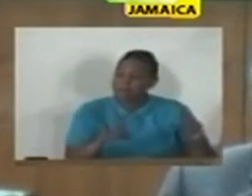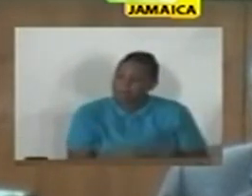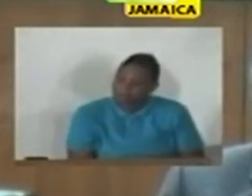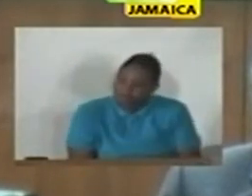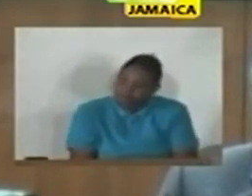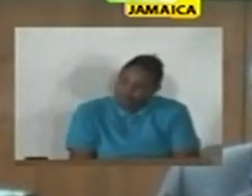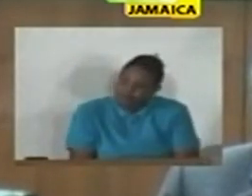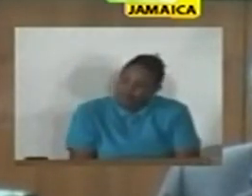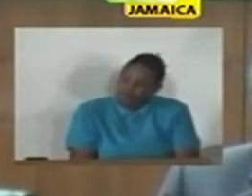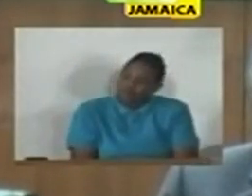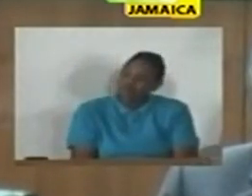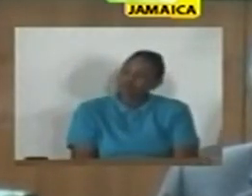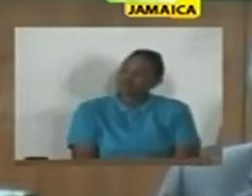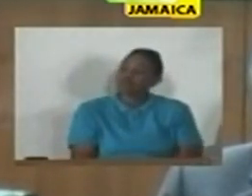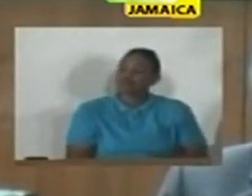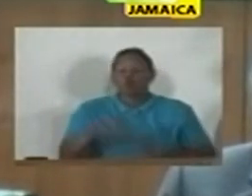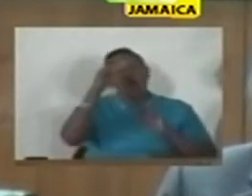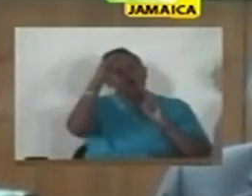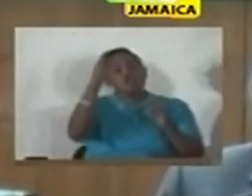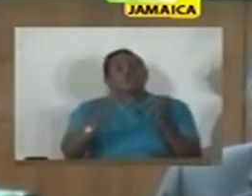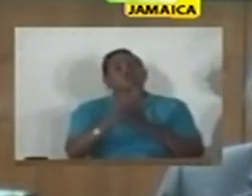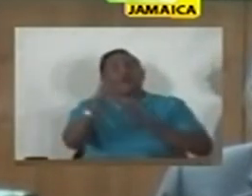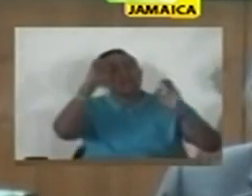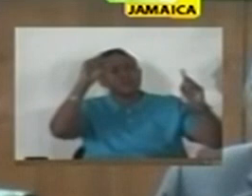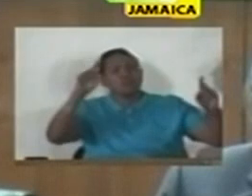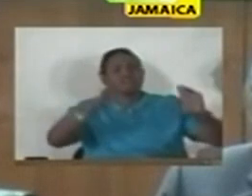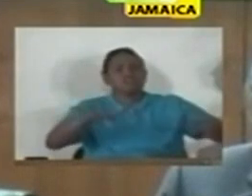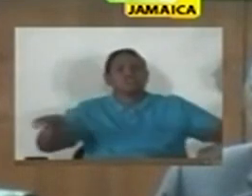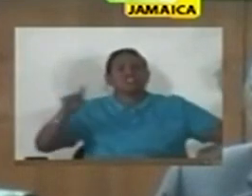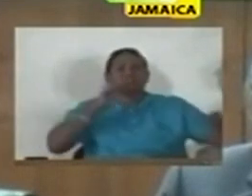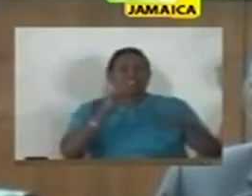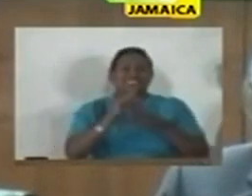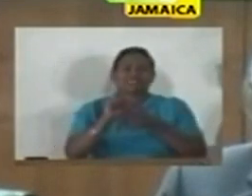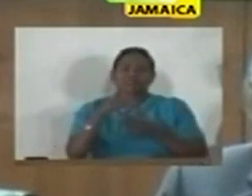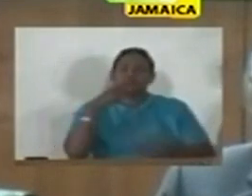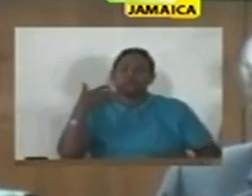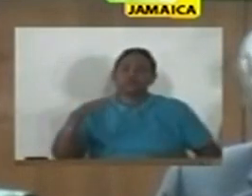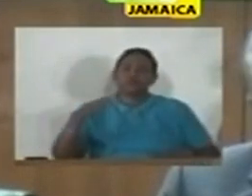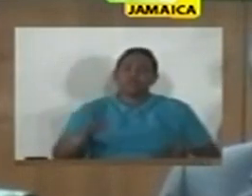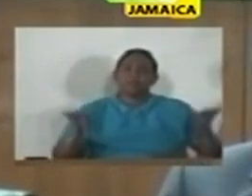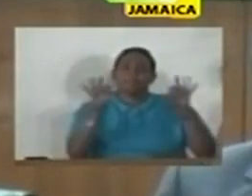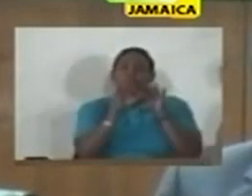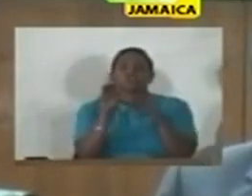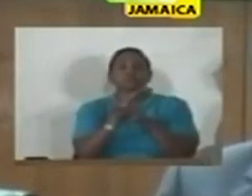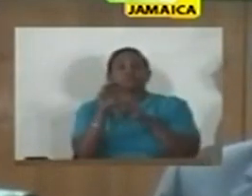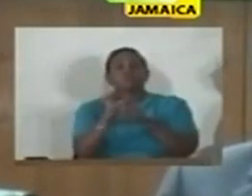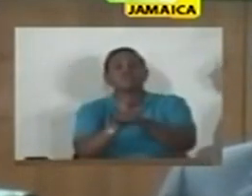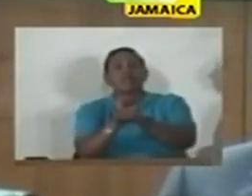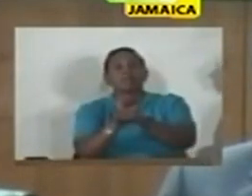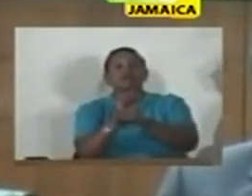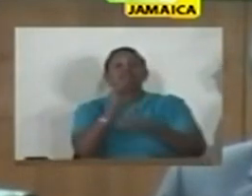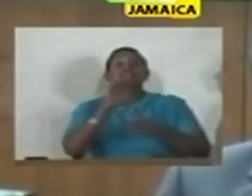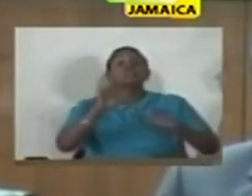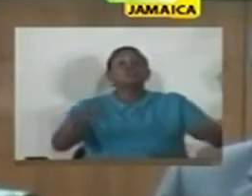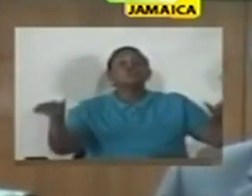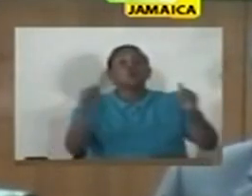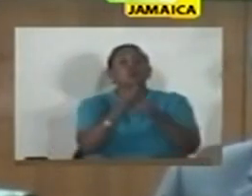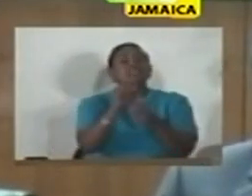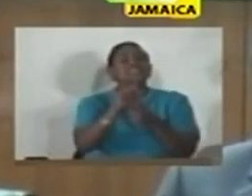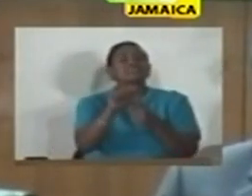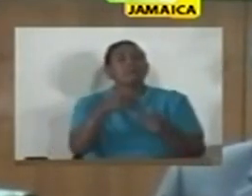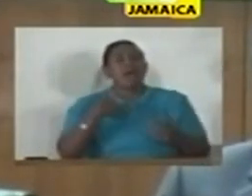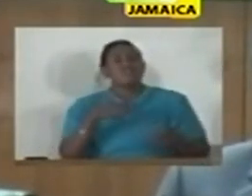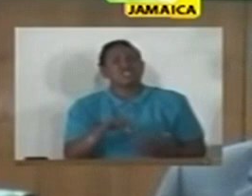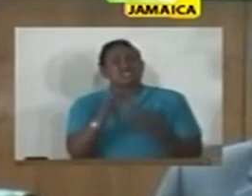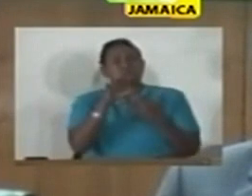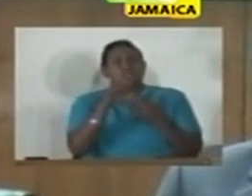Speaker, honoring the right to education for children with disabilities is important to the Ministry of Labour. Children with disabilities have a